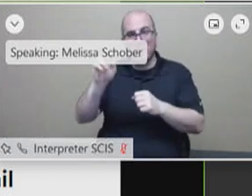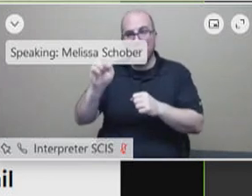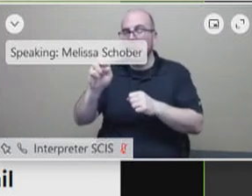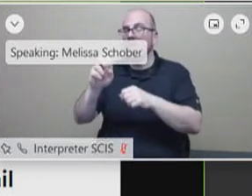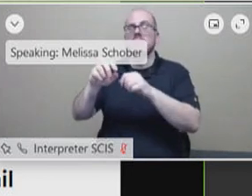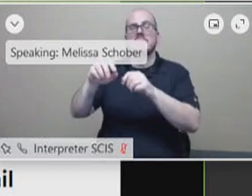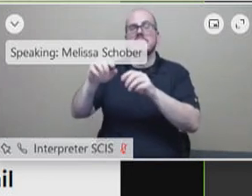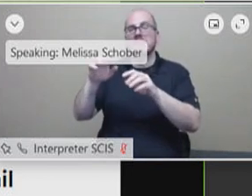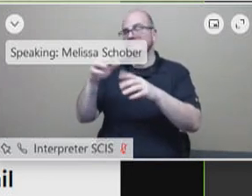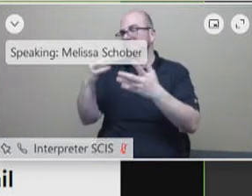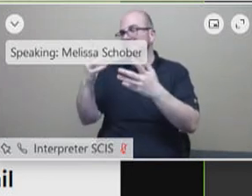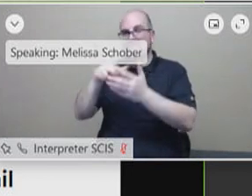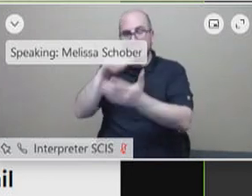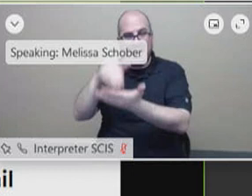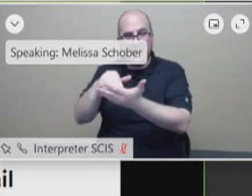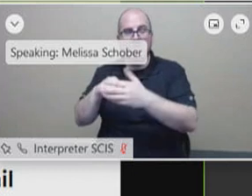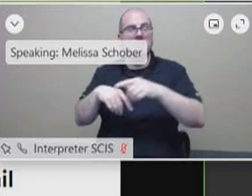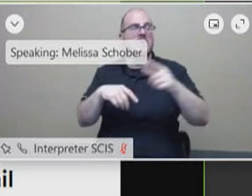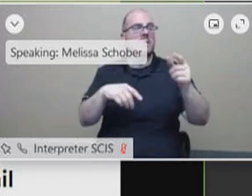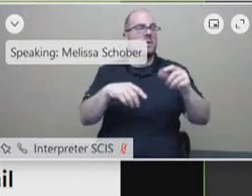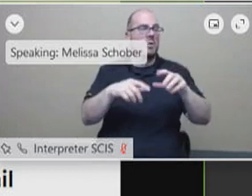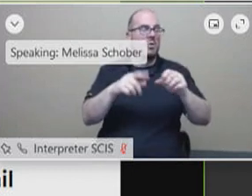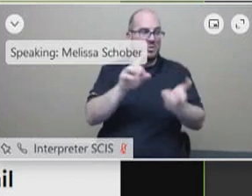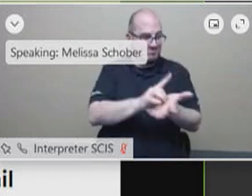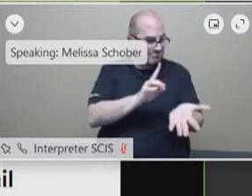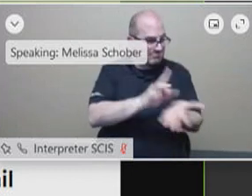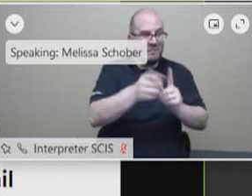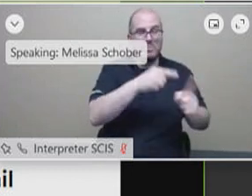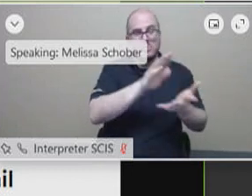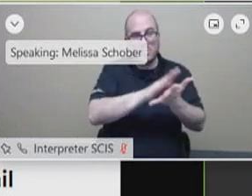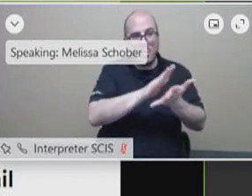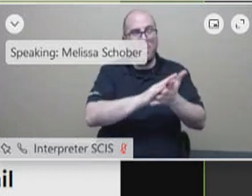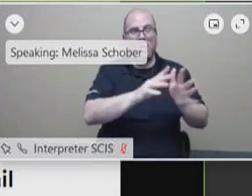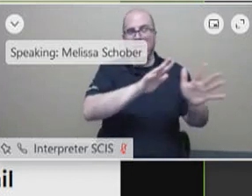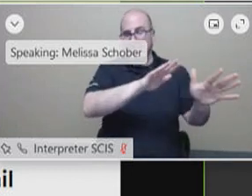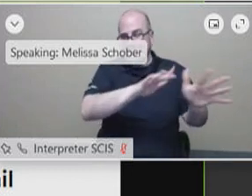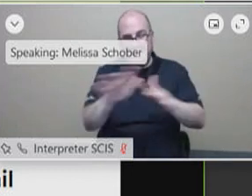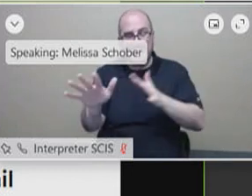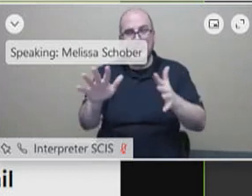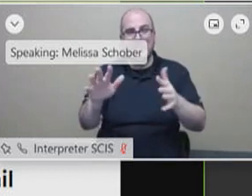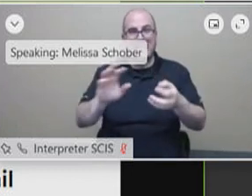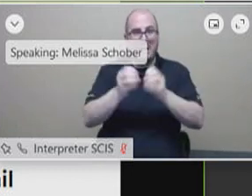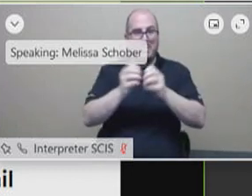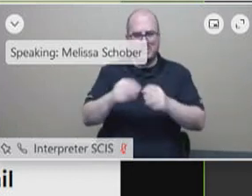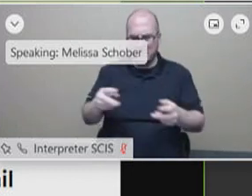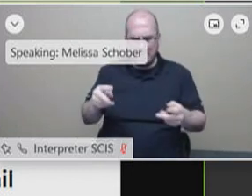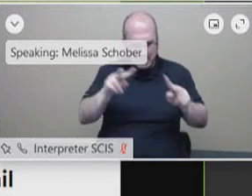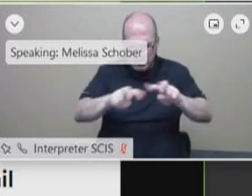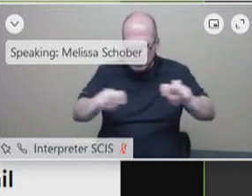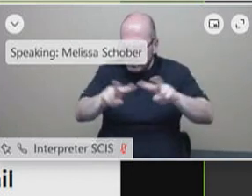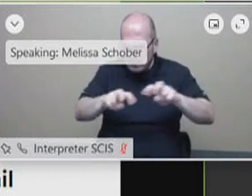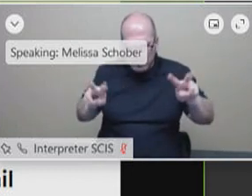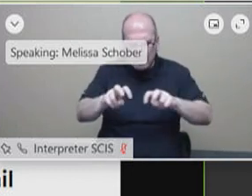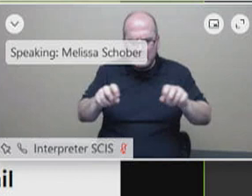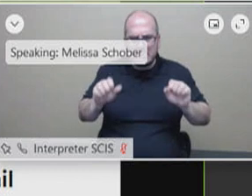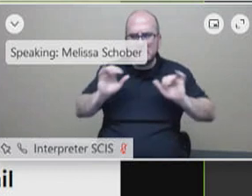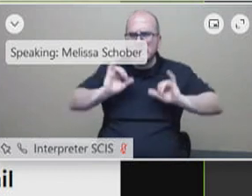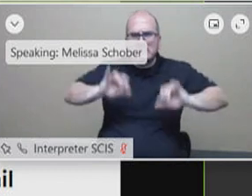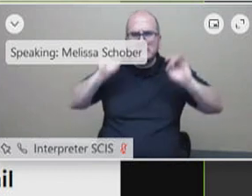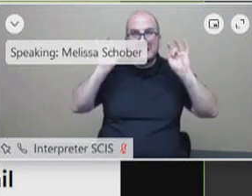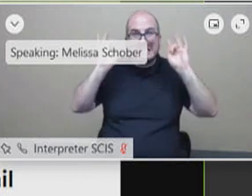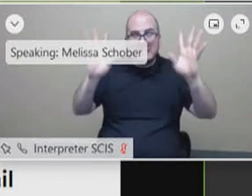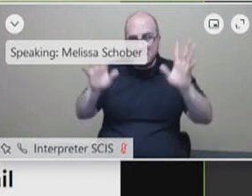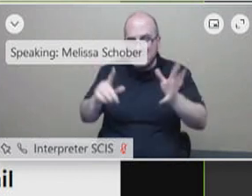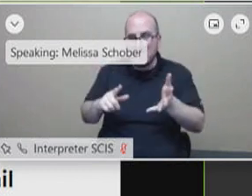and to suspension and expulsion. These numbers are extremely alarming. And the cuts to mental health services that